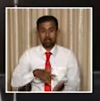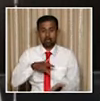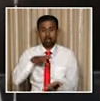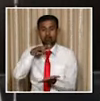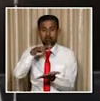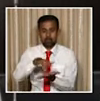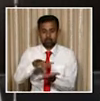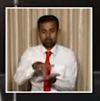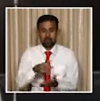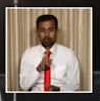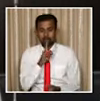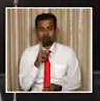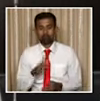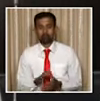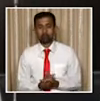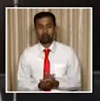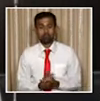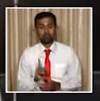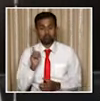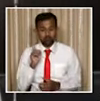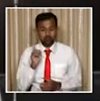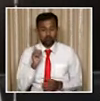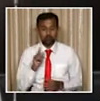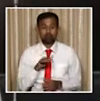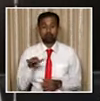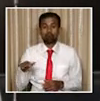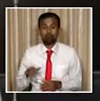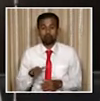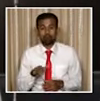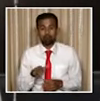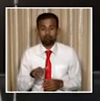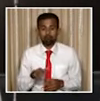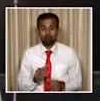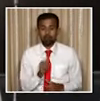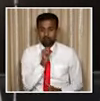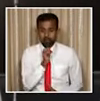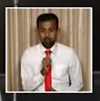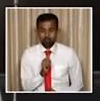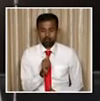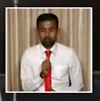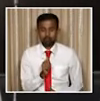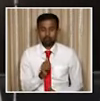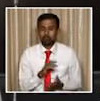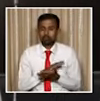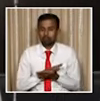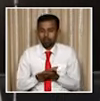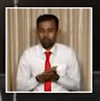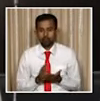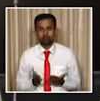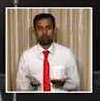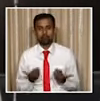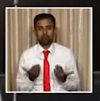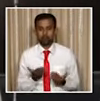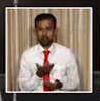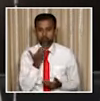a justifiable peace in the region, and the world must act to ensure that Israel must accept